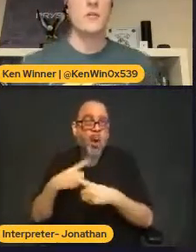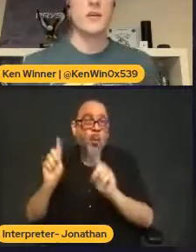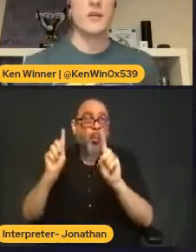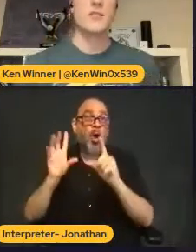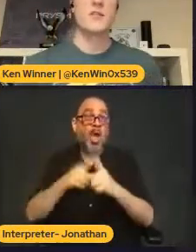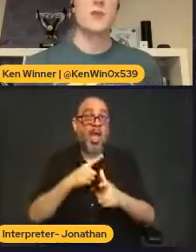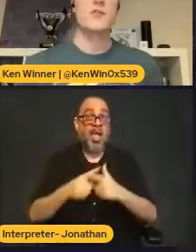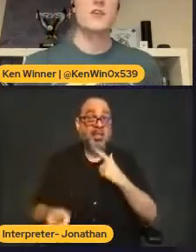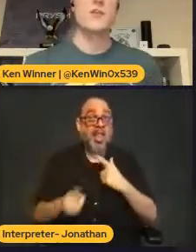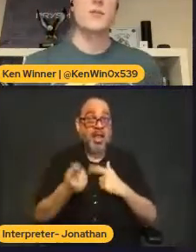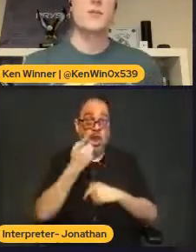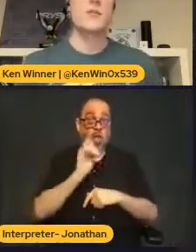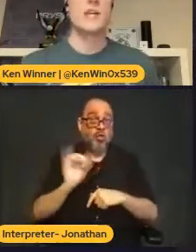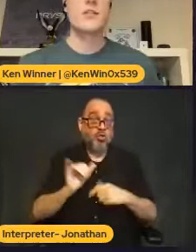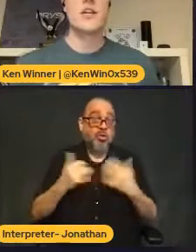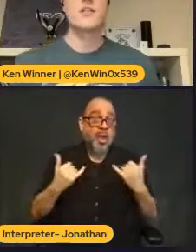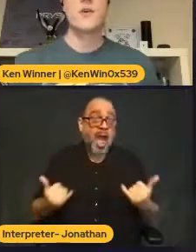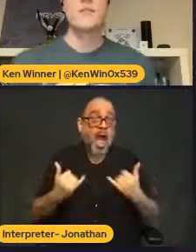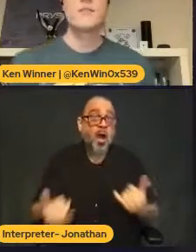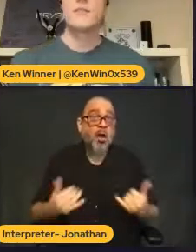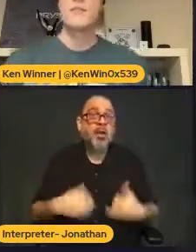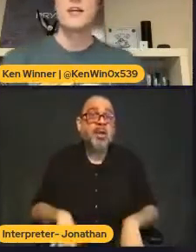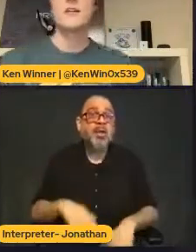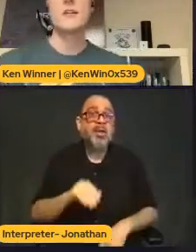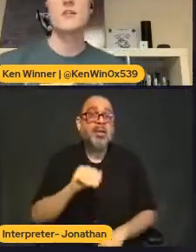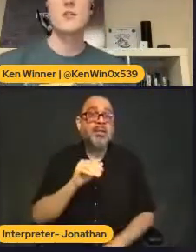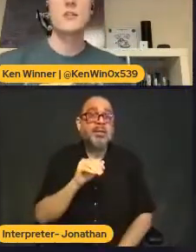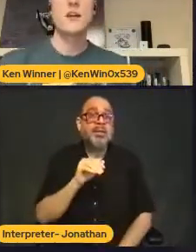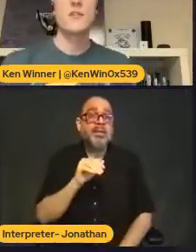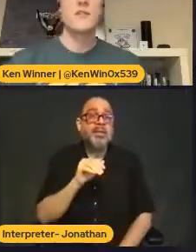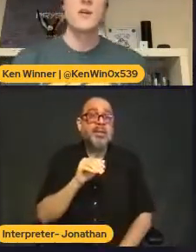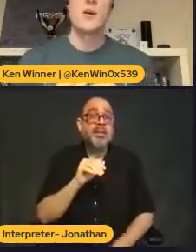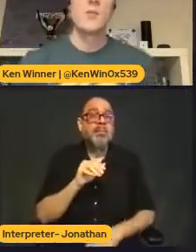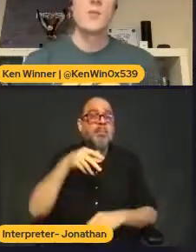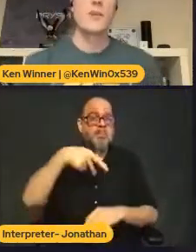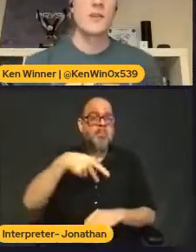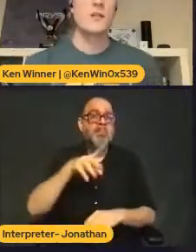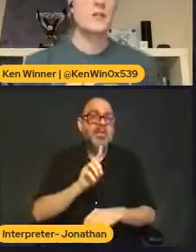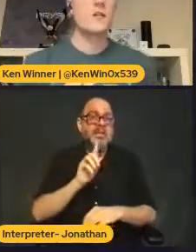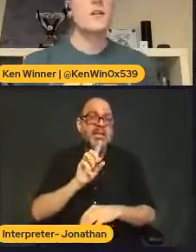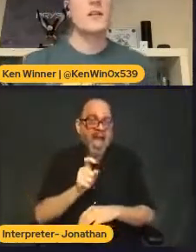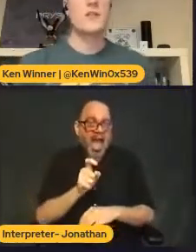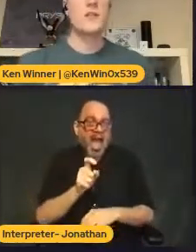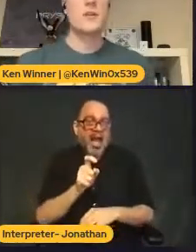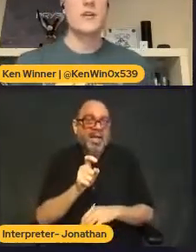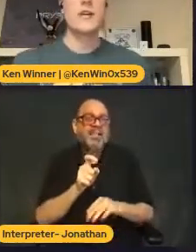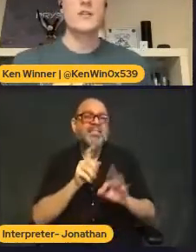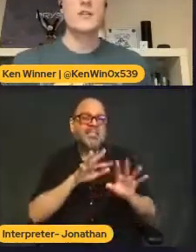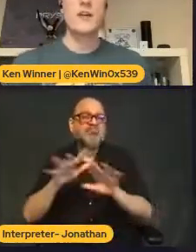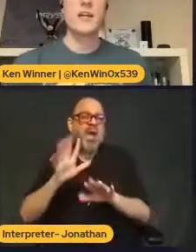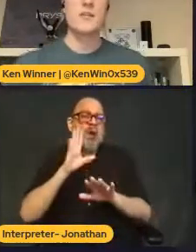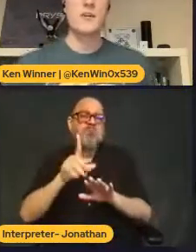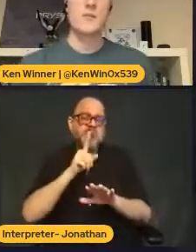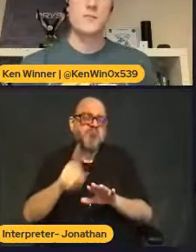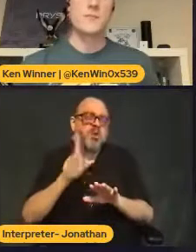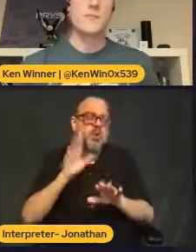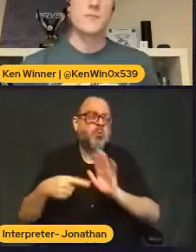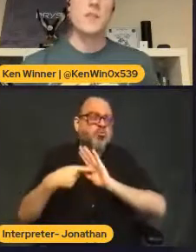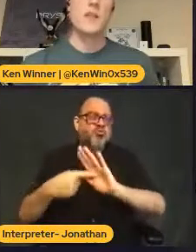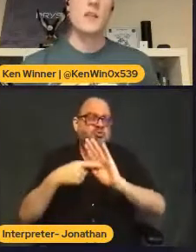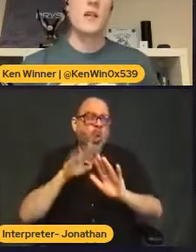do npx progen new --from. Like I said, I'll show this off. But wanted to give a little bit of that history, right?